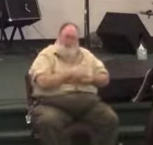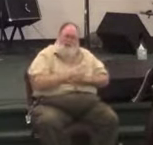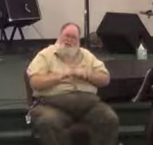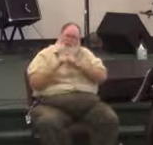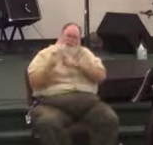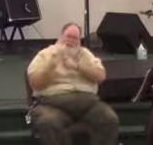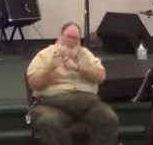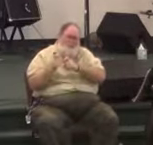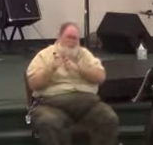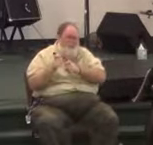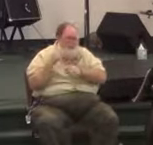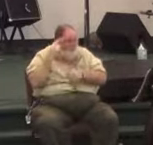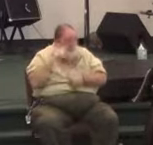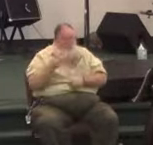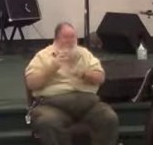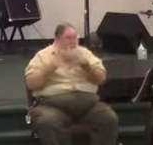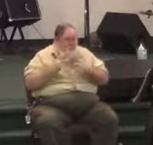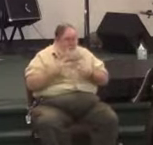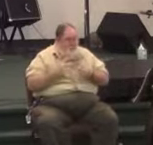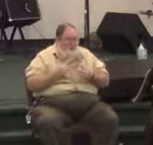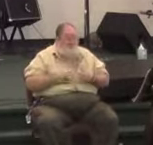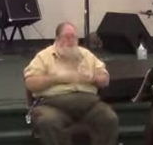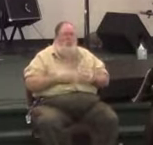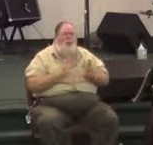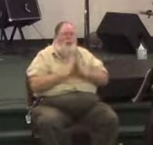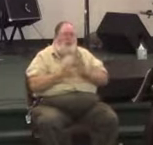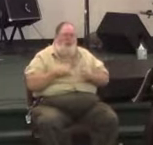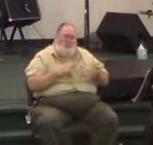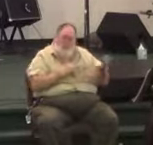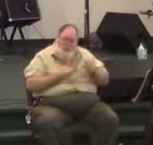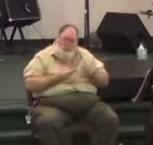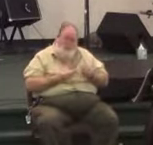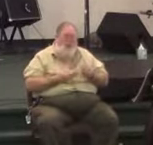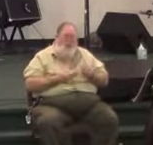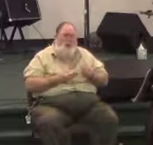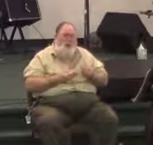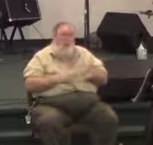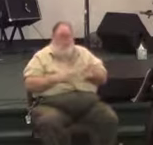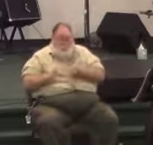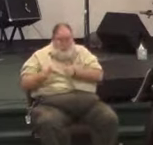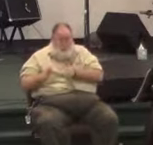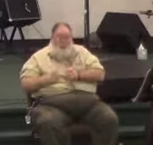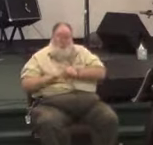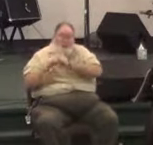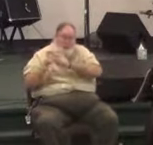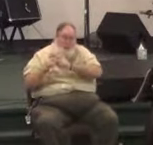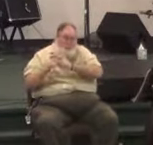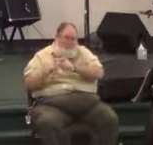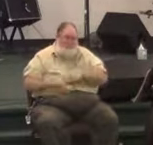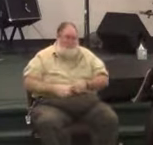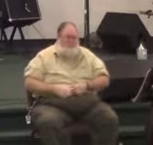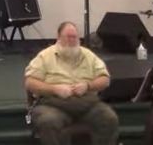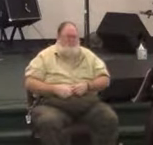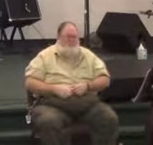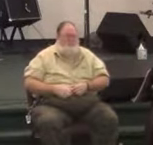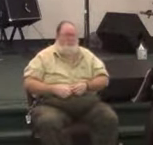to give. A lot of people I'll talk to, yeah, all that church wants is our money, and we don't go there anymore. But you don't